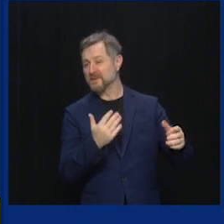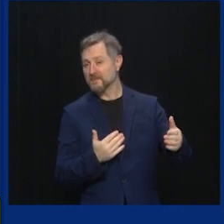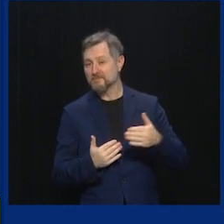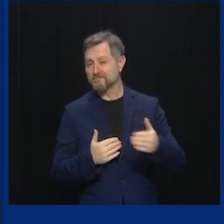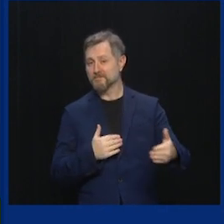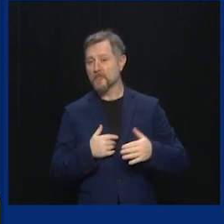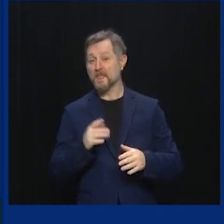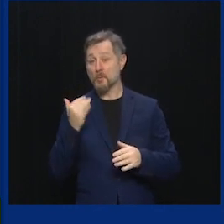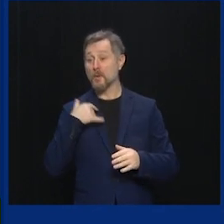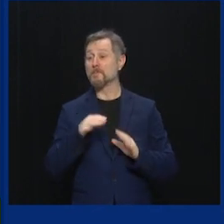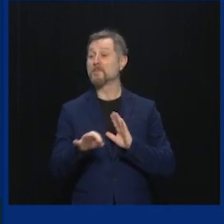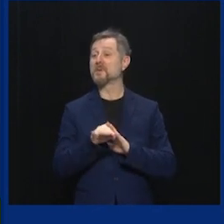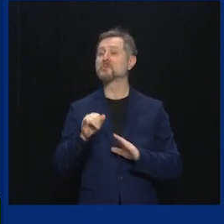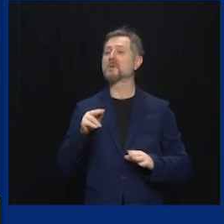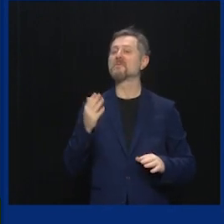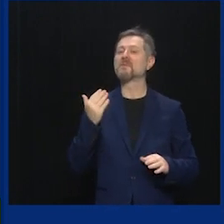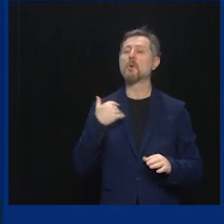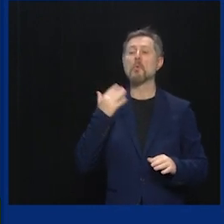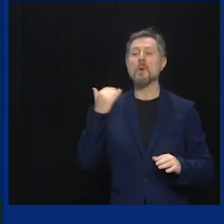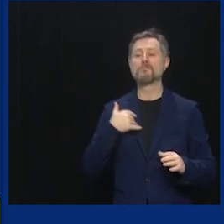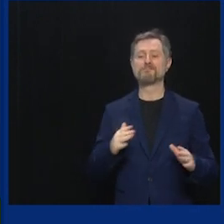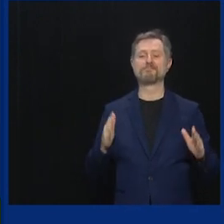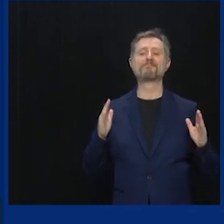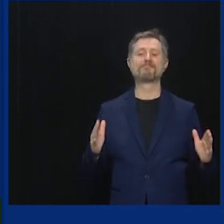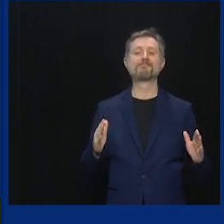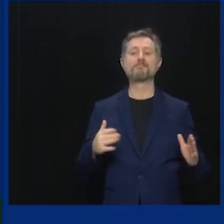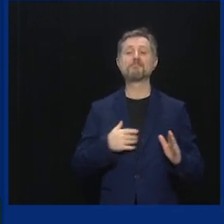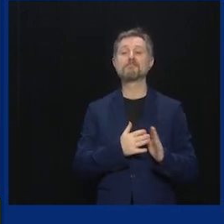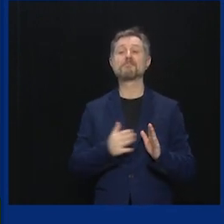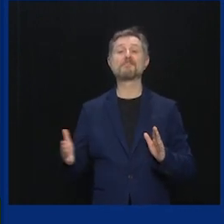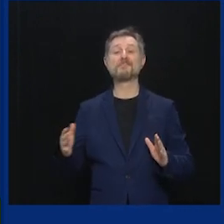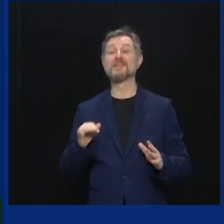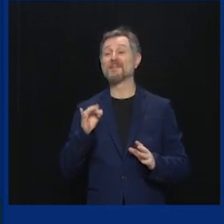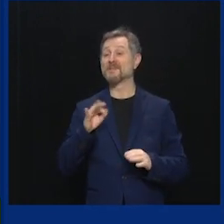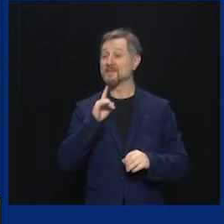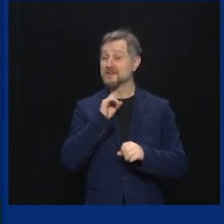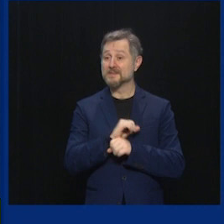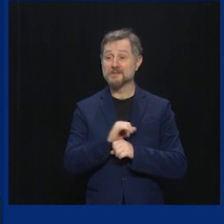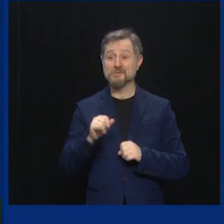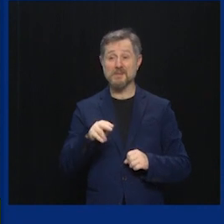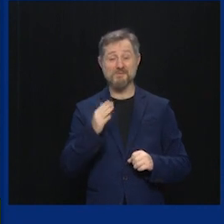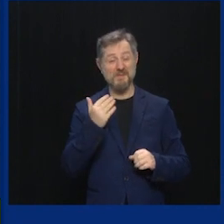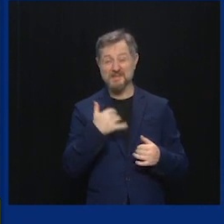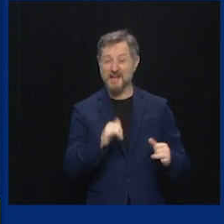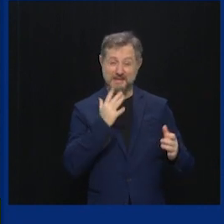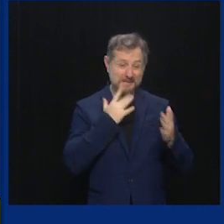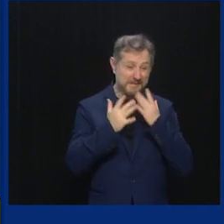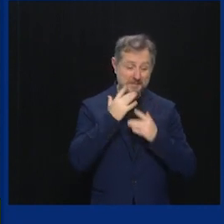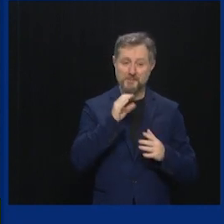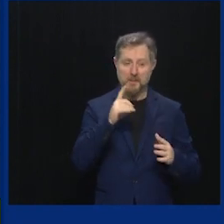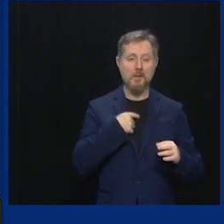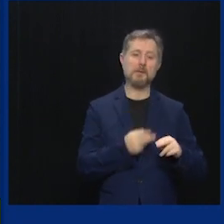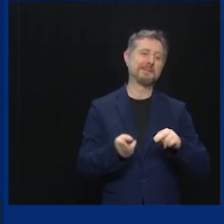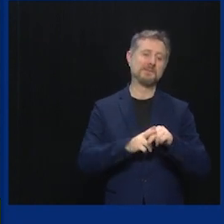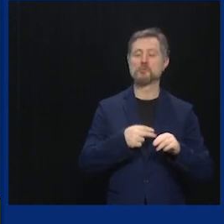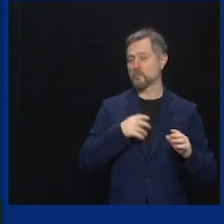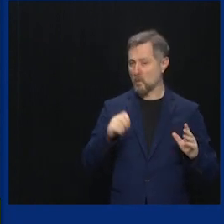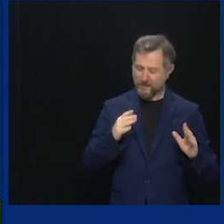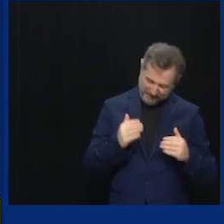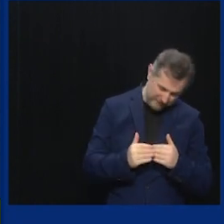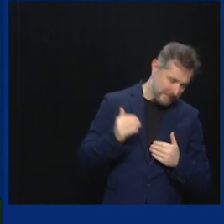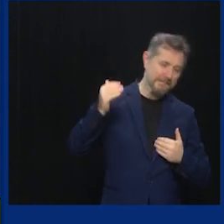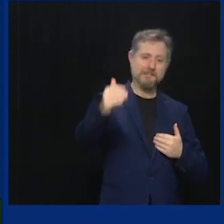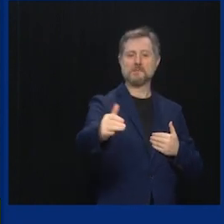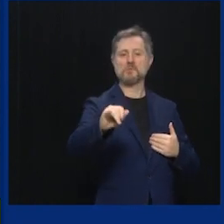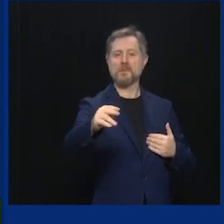at. And again, if it's still bad January 15th, we'll reinstitute again. This is the flexibility that I need to have as the governor to address